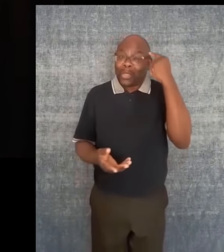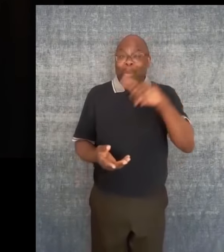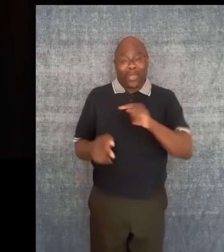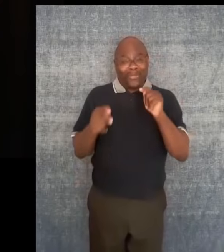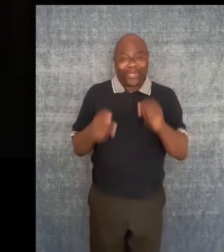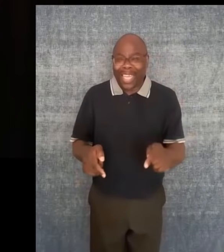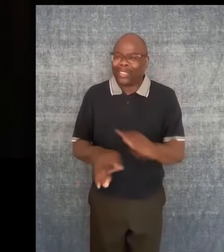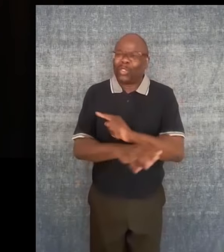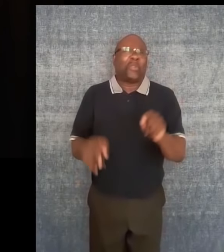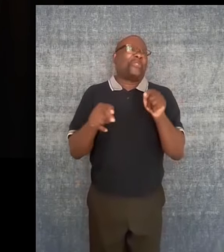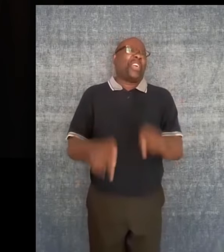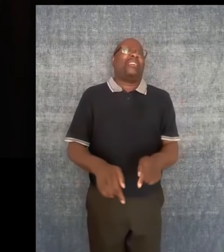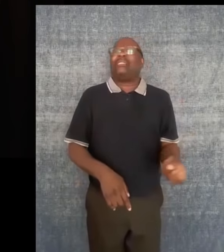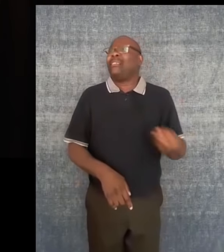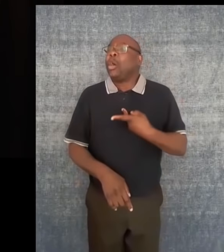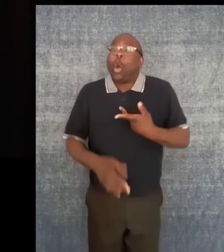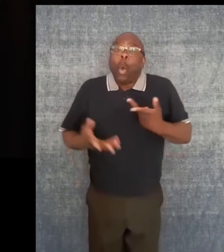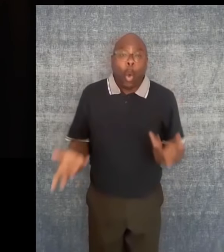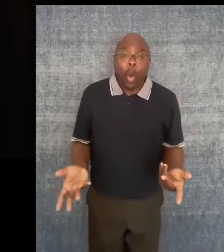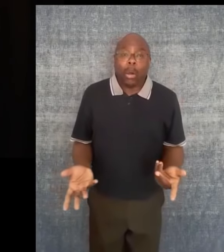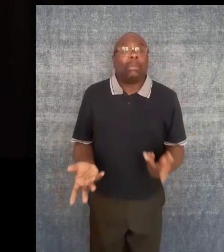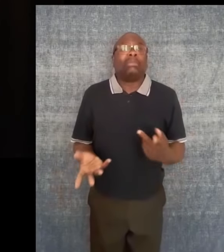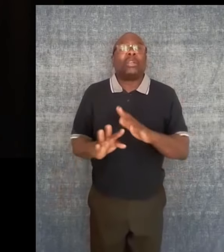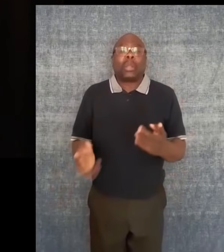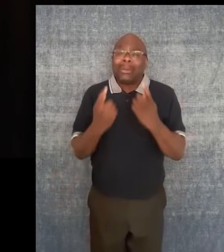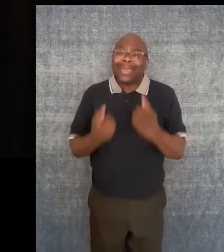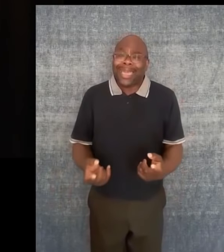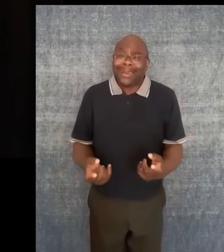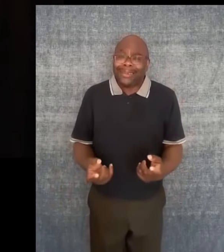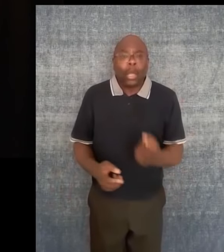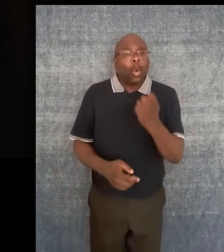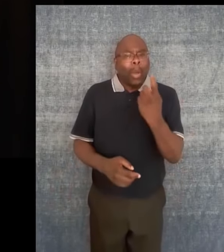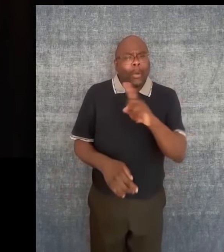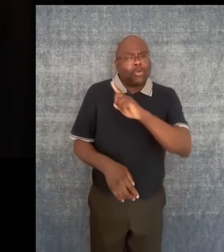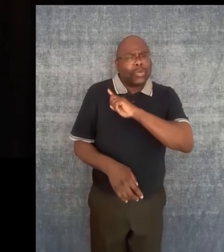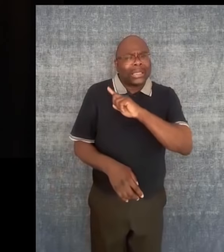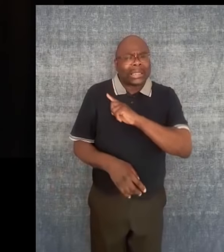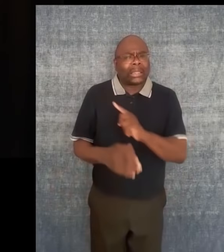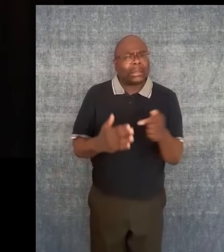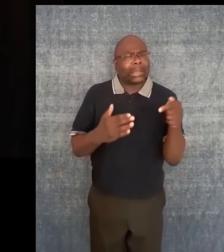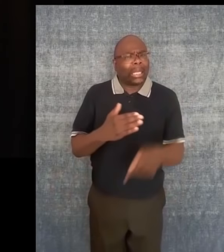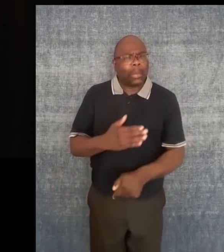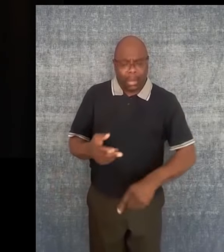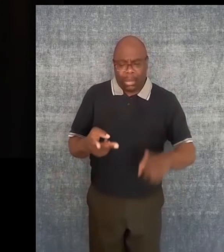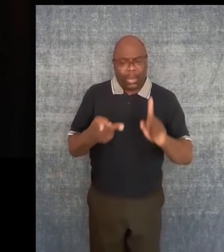that, God is not here or he doesn't care. But there is another reason, a deeper reason.